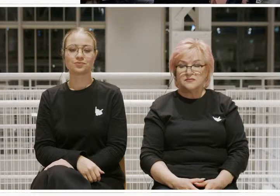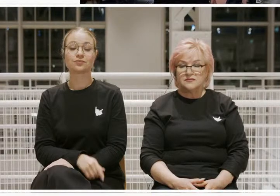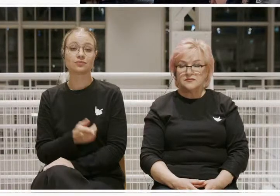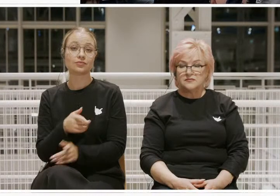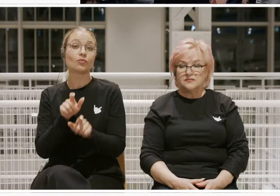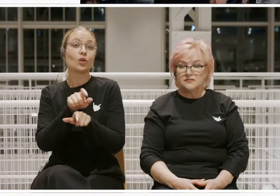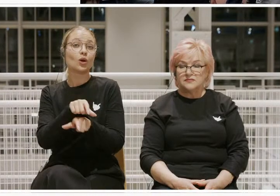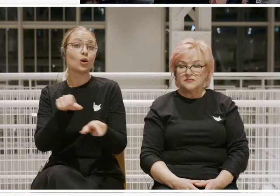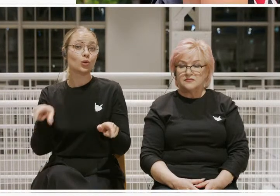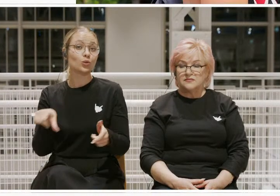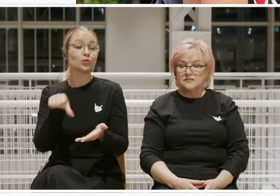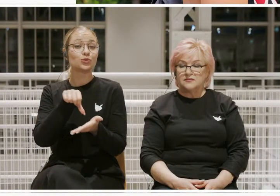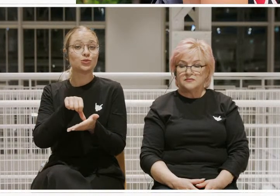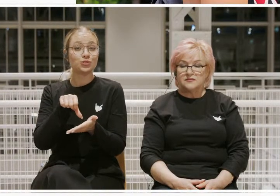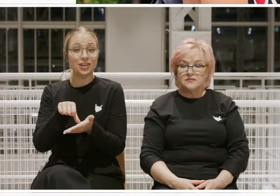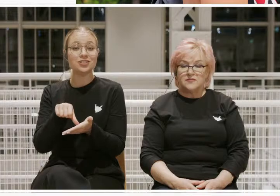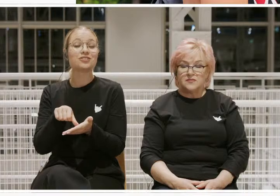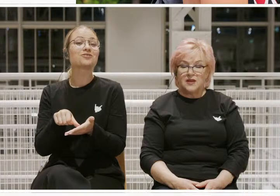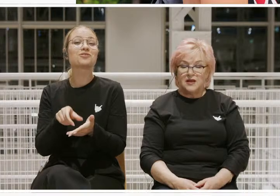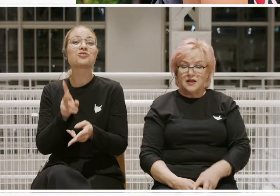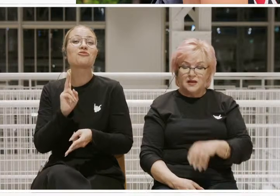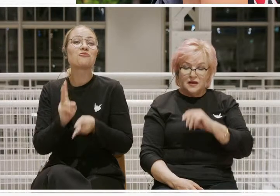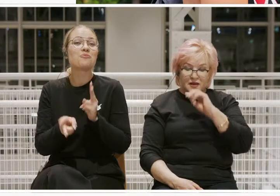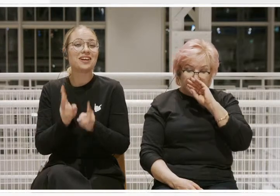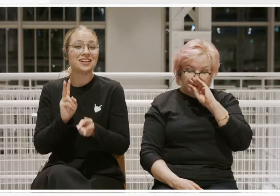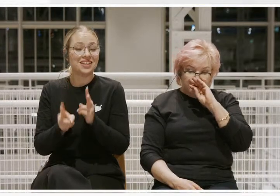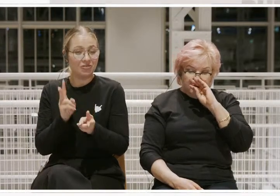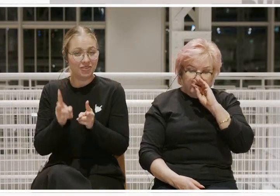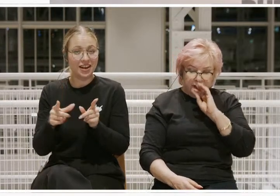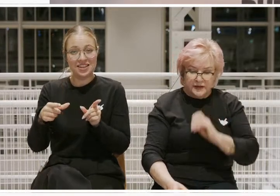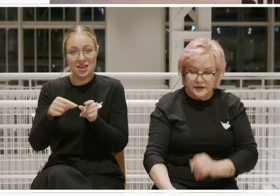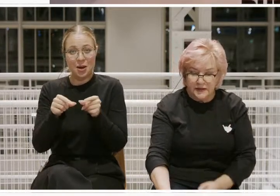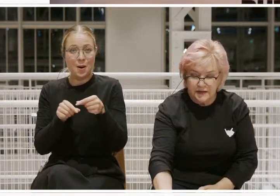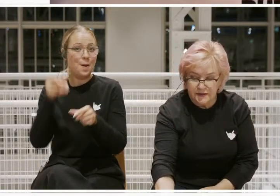then had the joy of eating them.